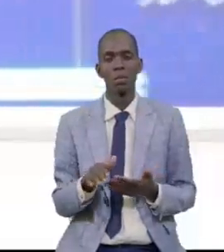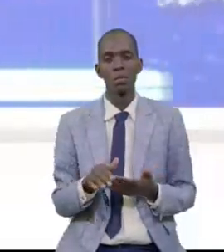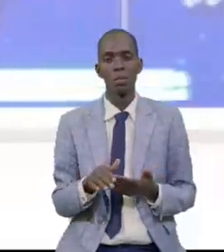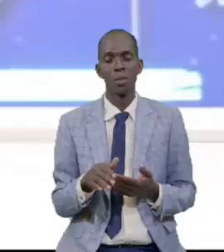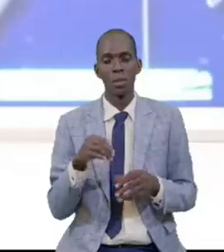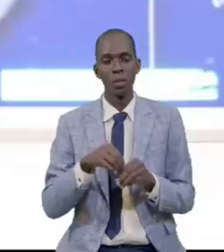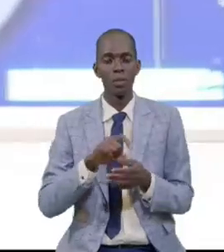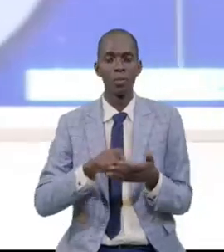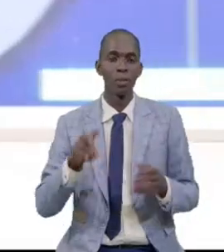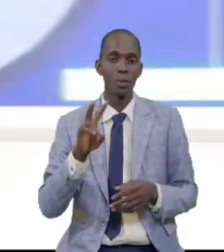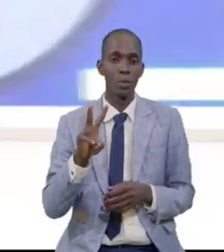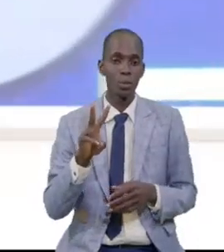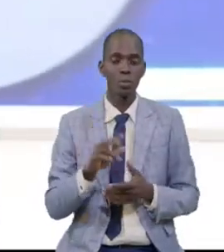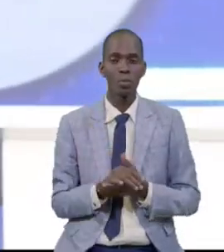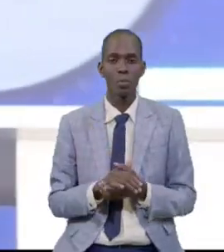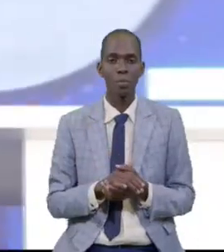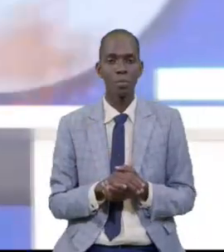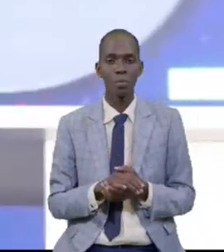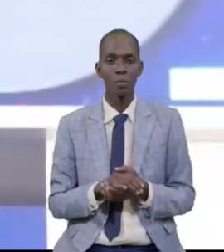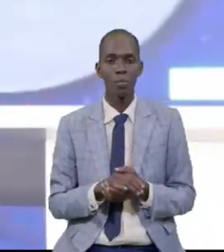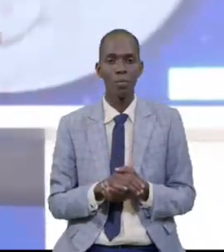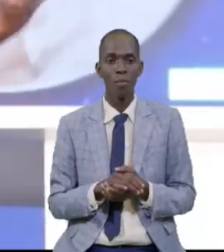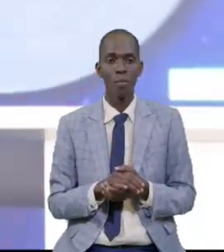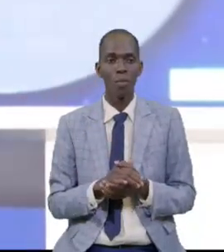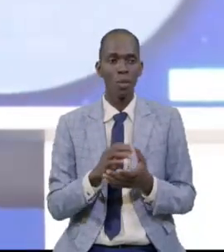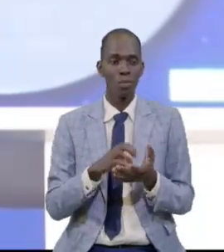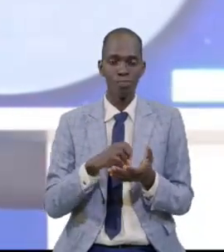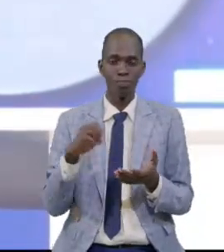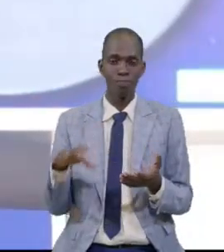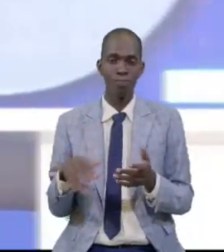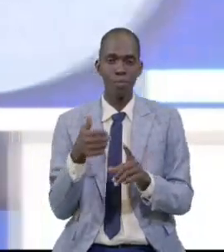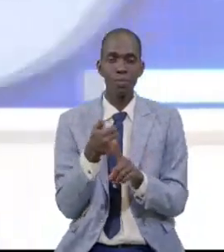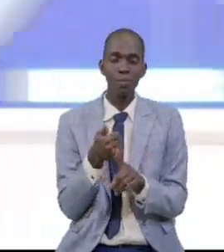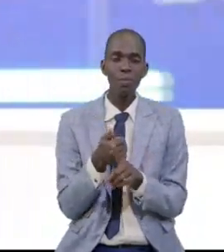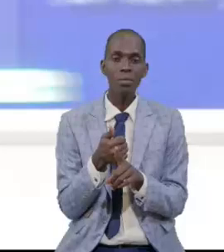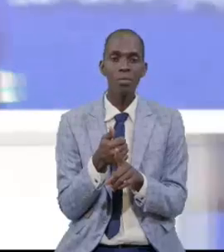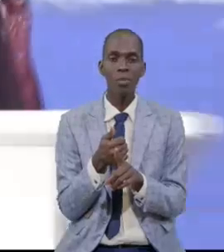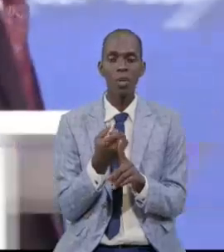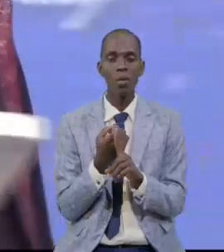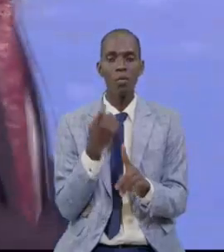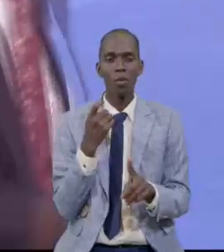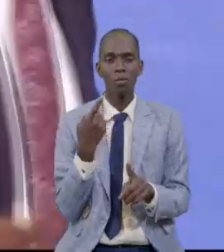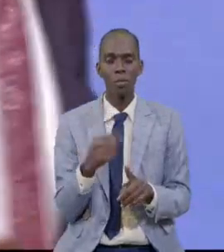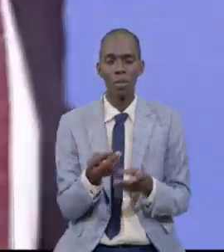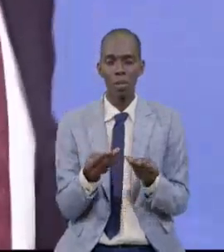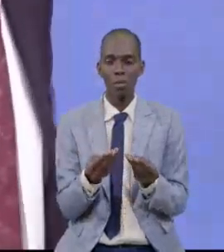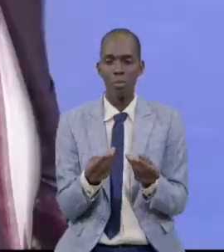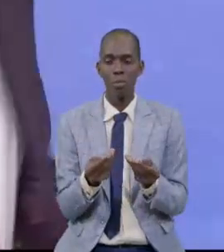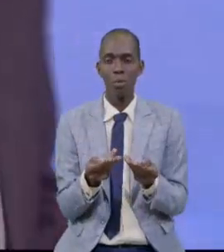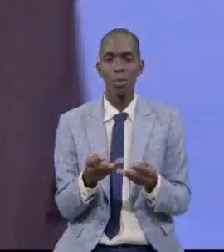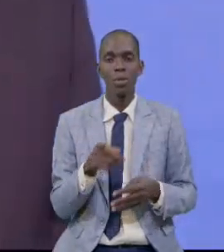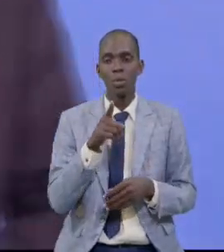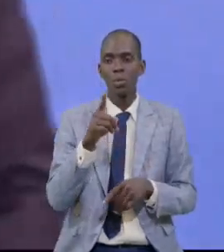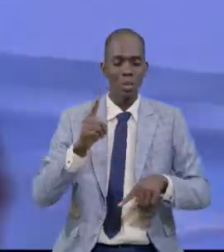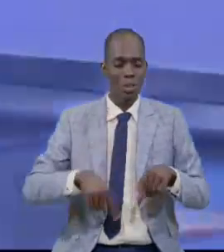verse 2, shake thyself from the doors. You cannot be waiting there